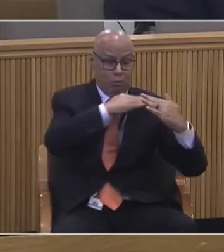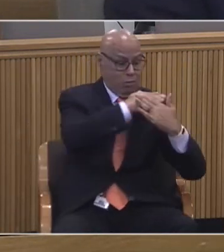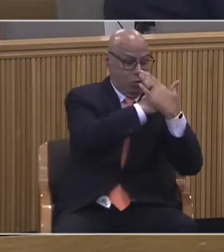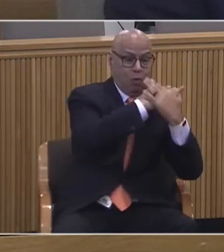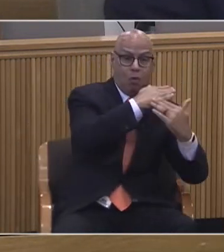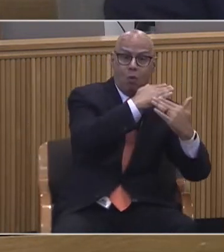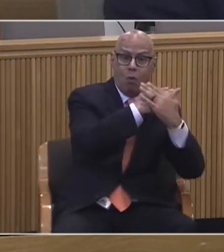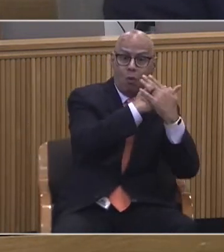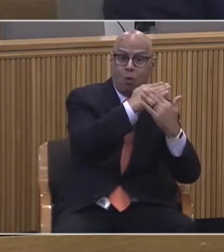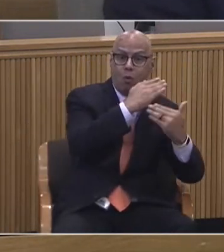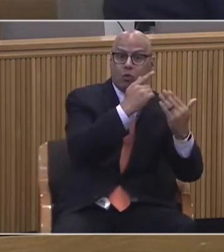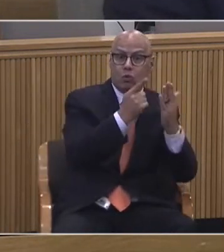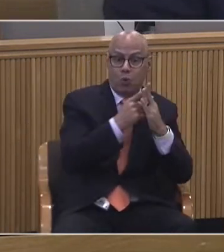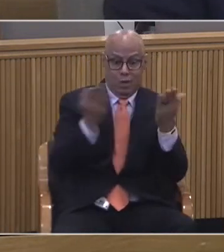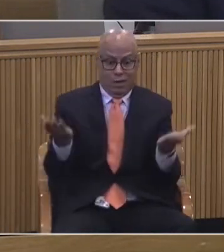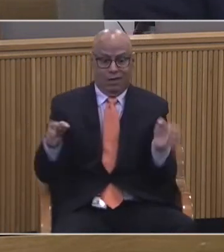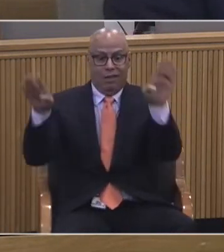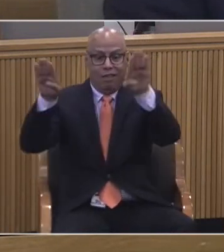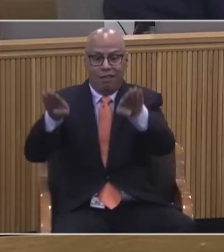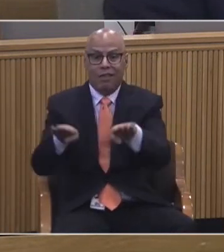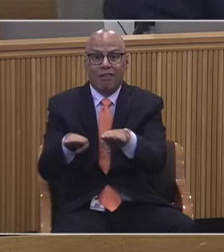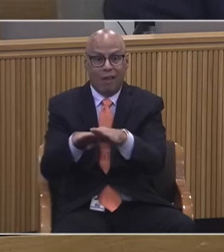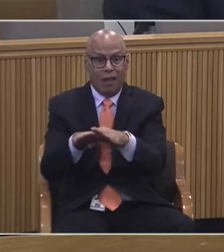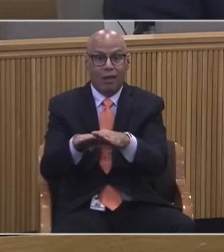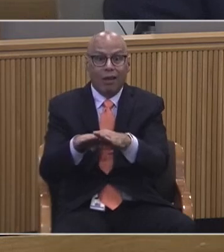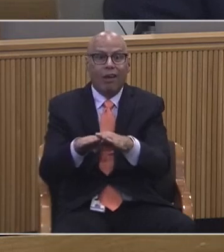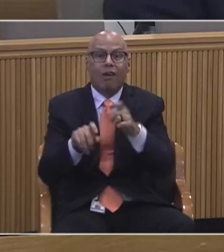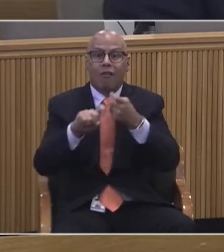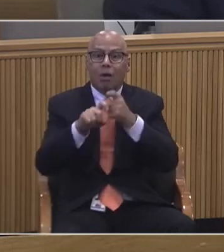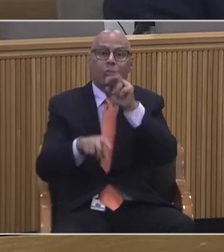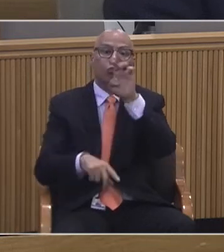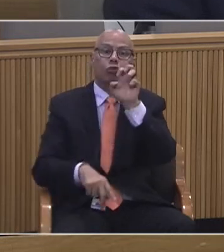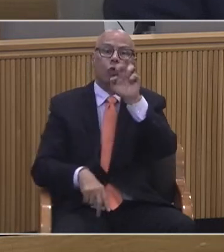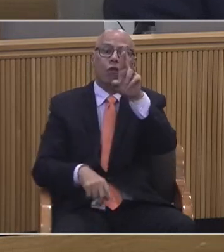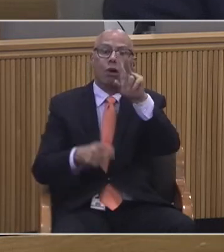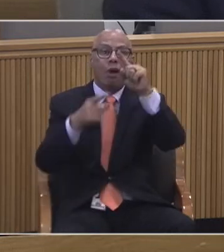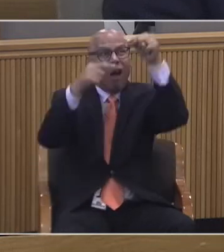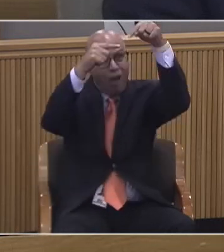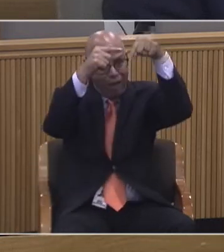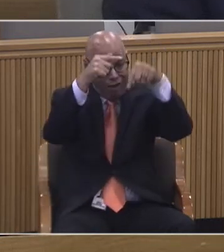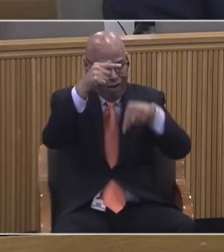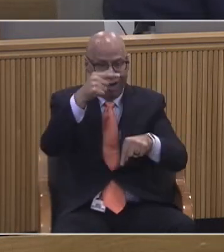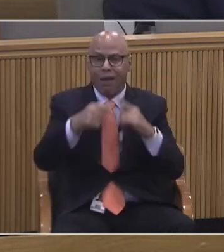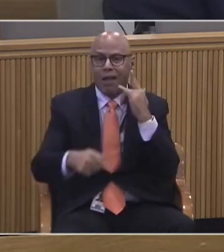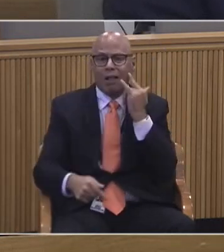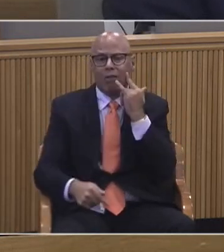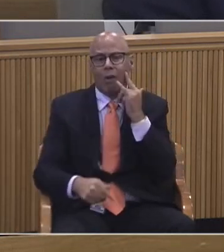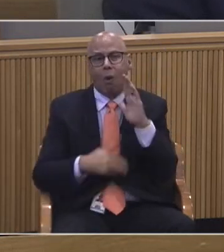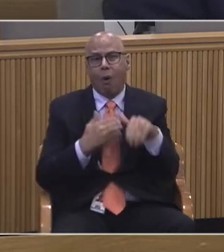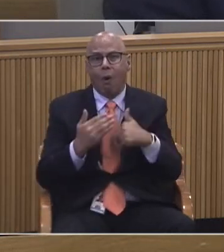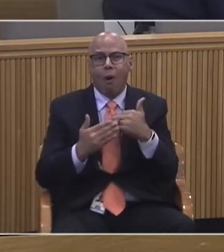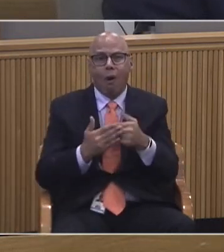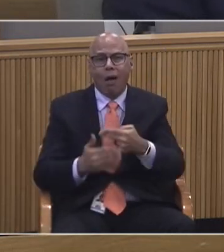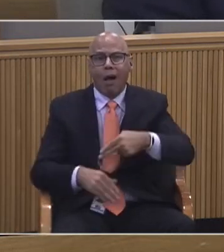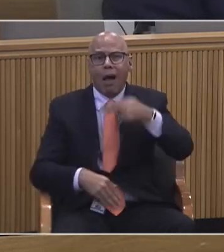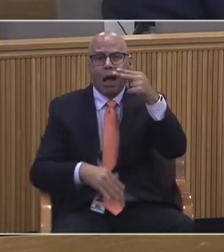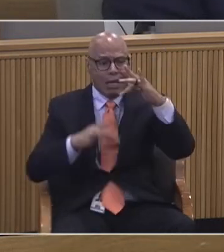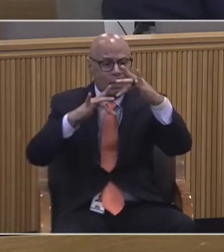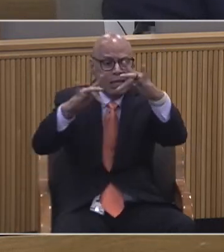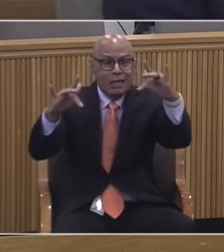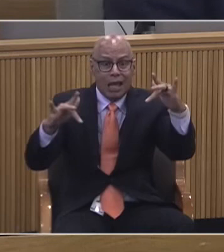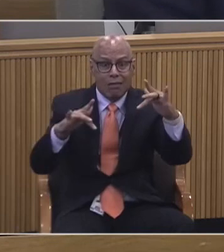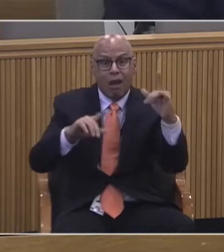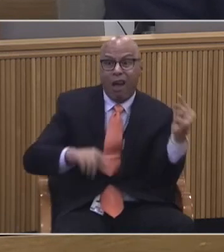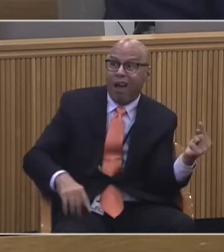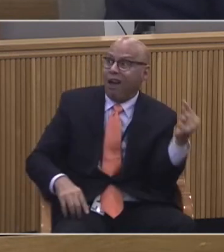to bountiful Willamette Valley, from the Columbia River to California, and all of the high deserts in between and reaching to